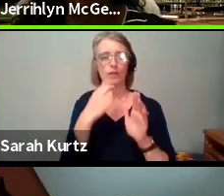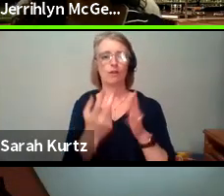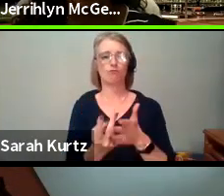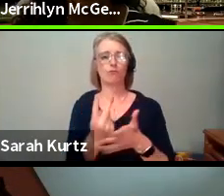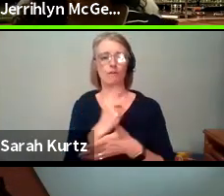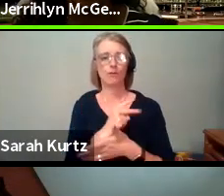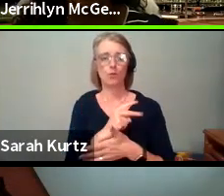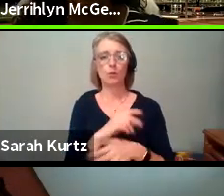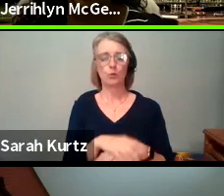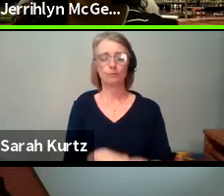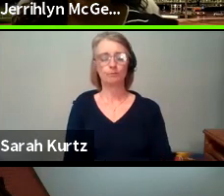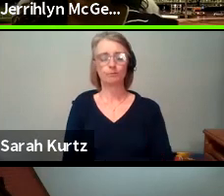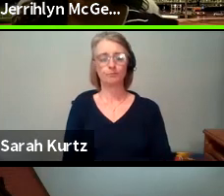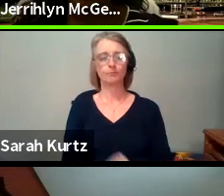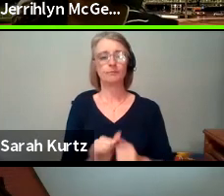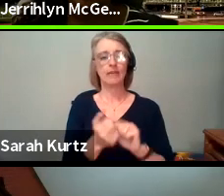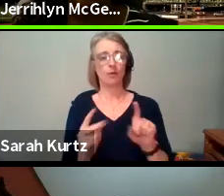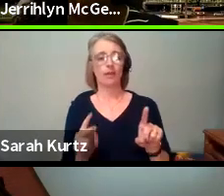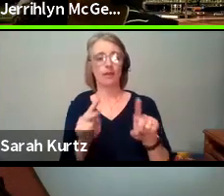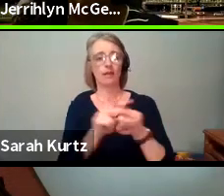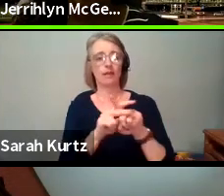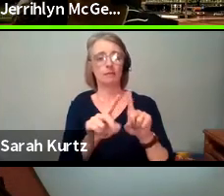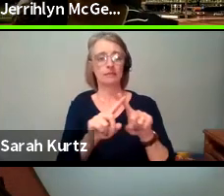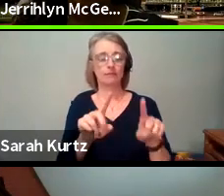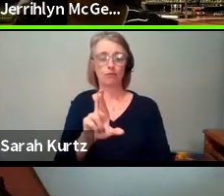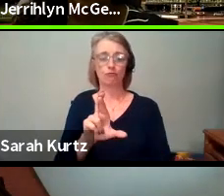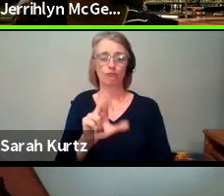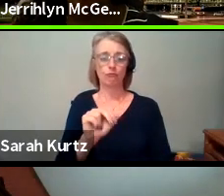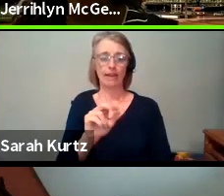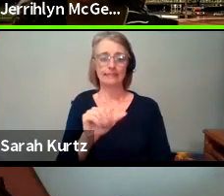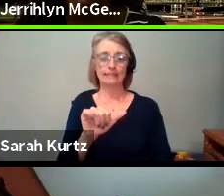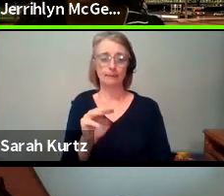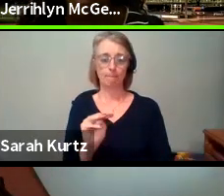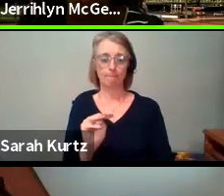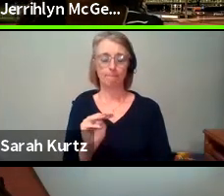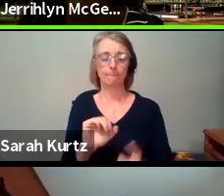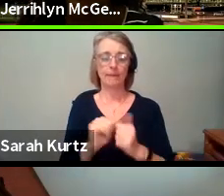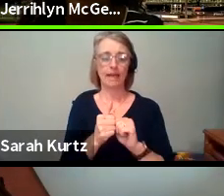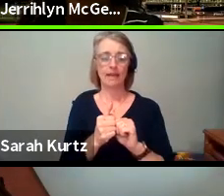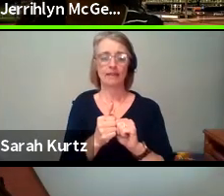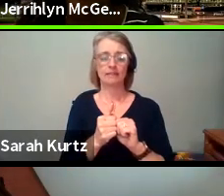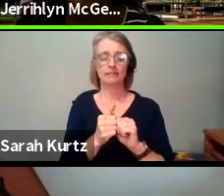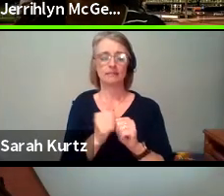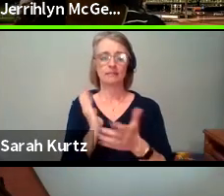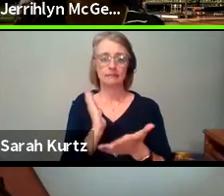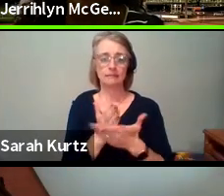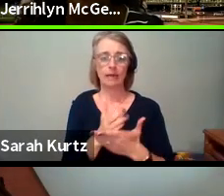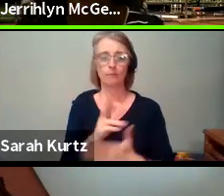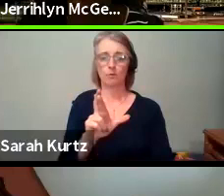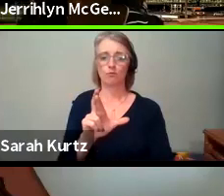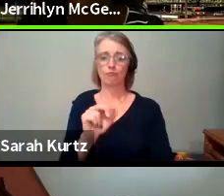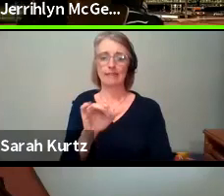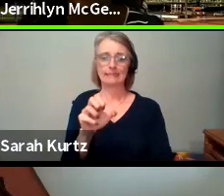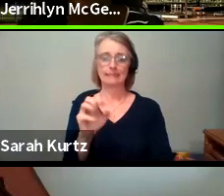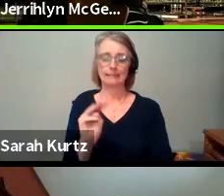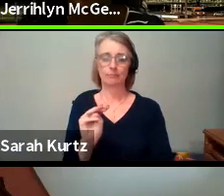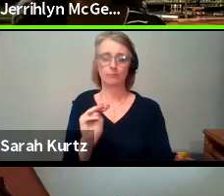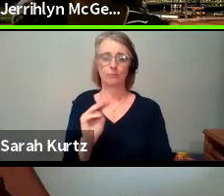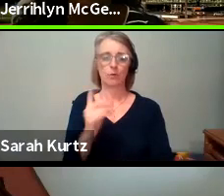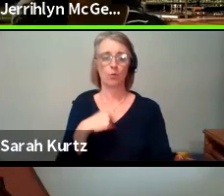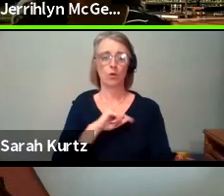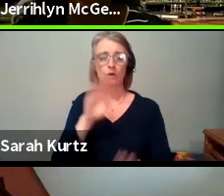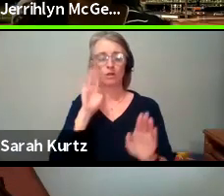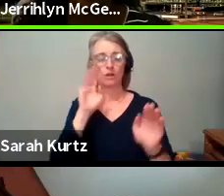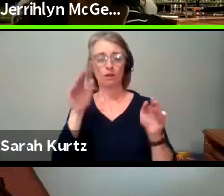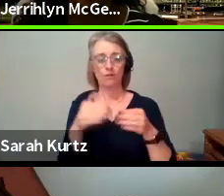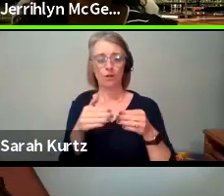we can apply it to systemic racism, and how to be an anti-racist, because that is the topic. That's what we want to focus on, is